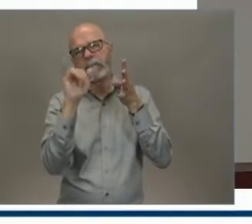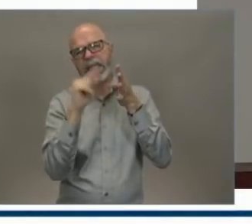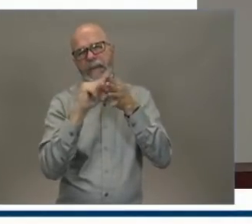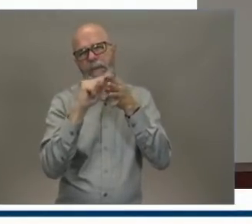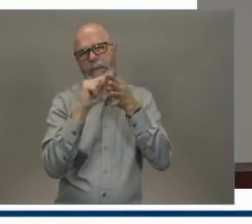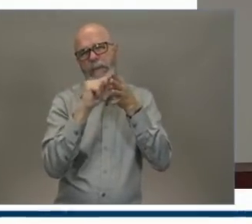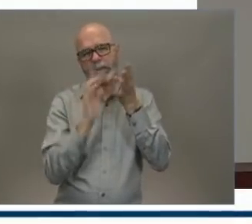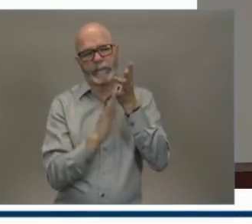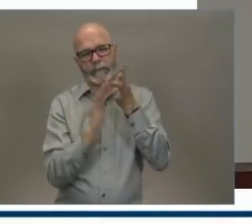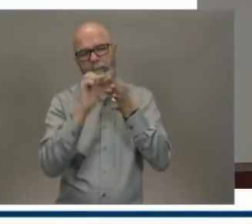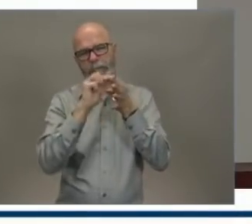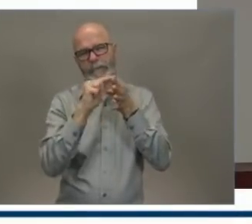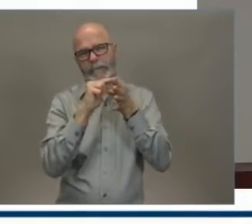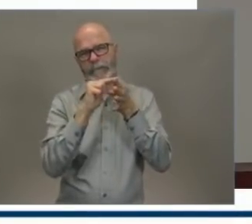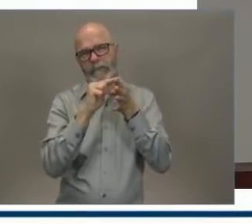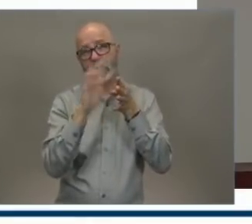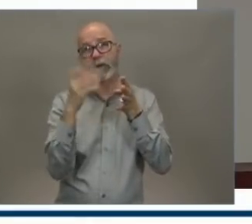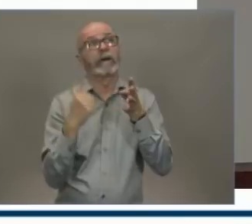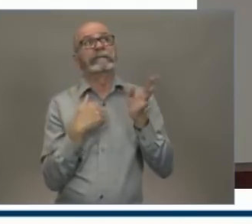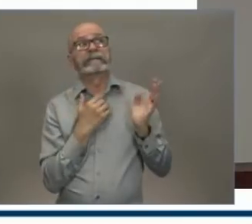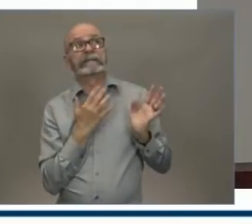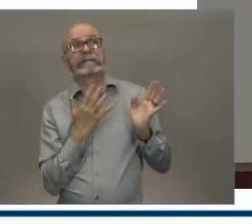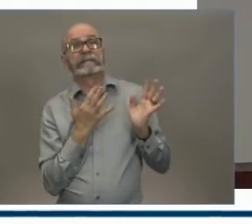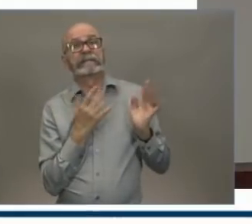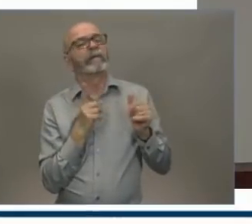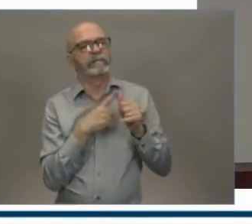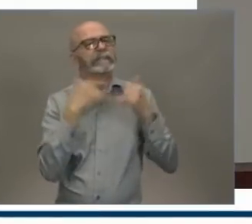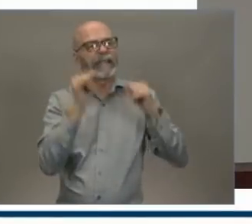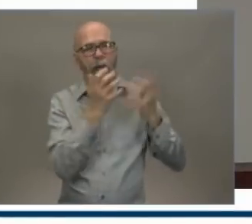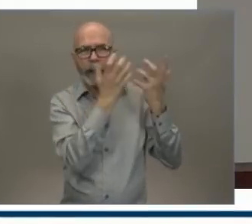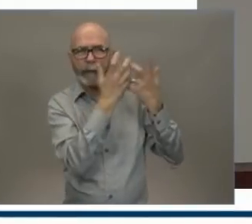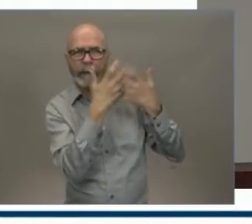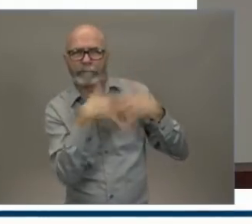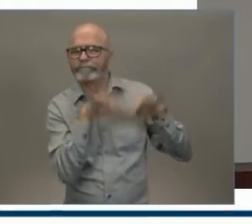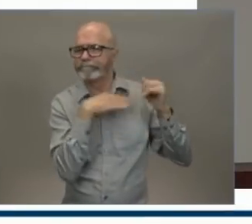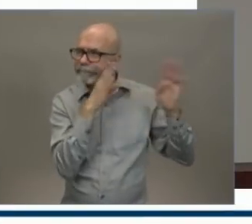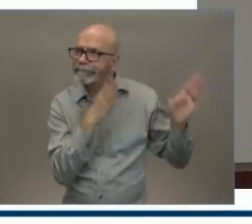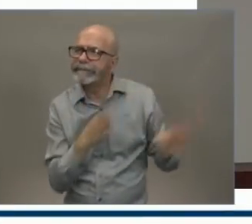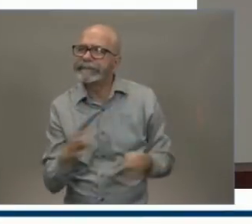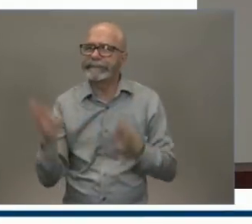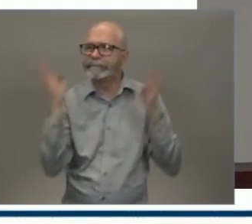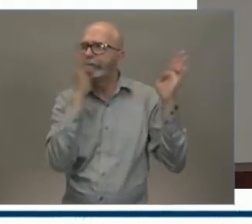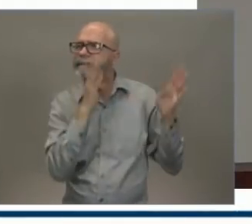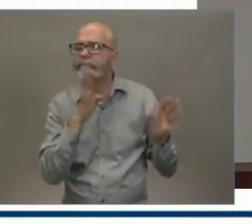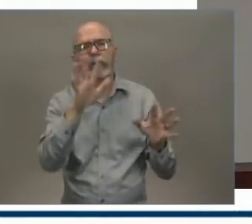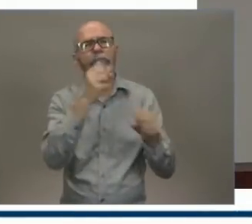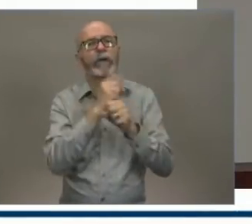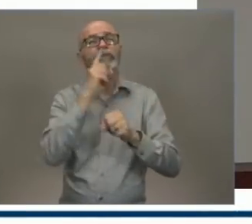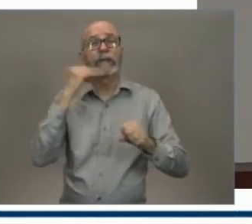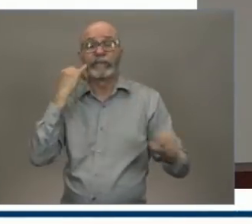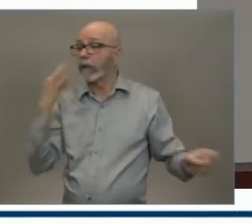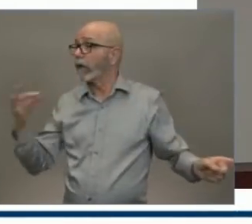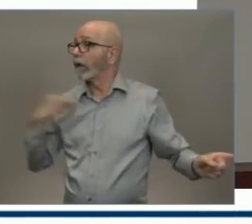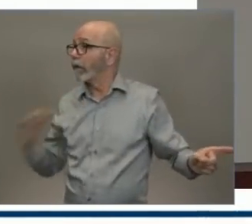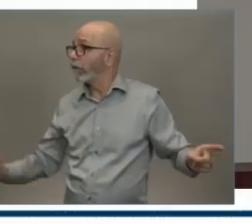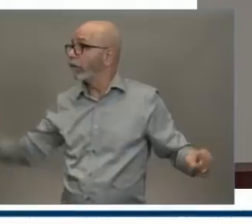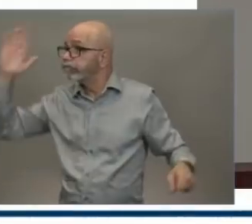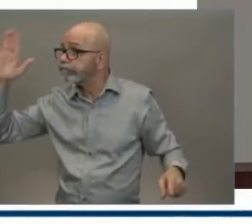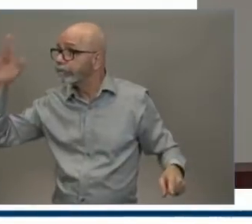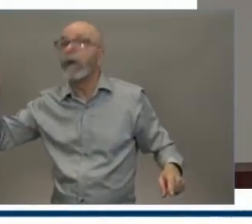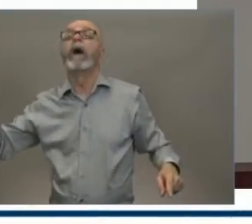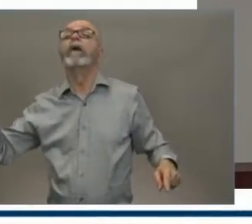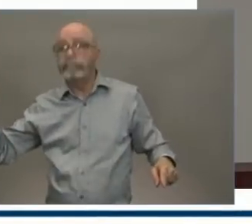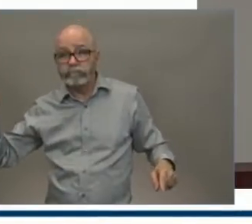that detailed planning in general. So what we're doing right now is asking people to put up their hand to say, yes, I'd be willing to participate when I'm